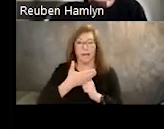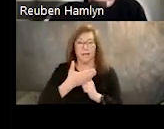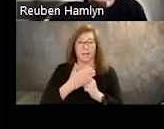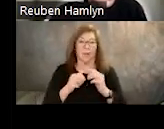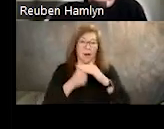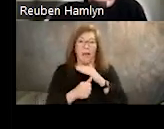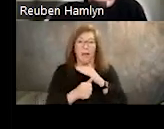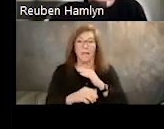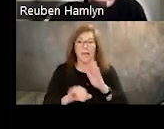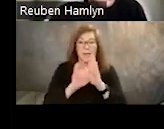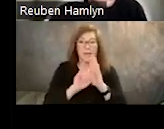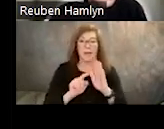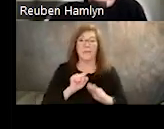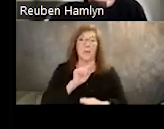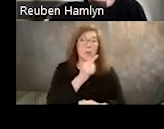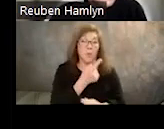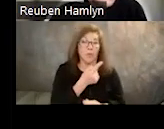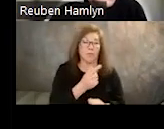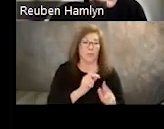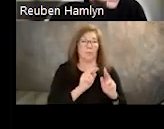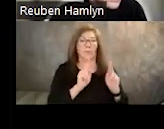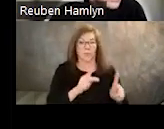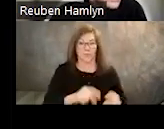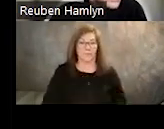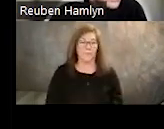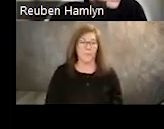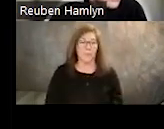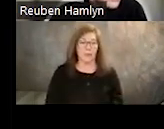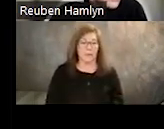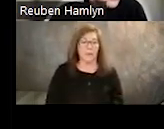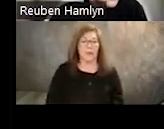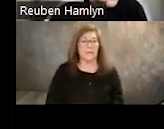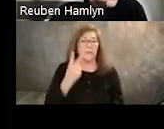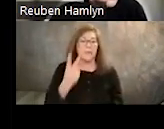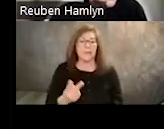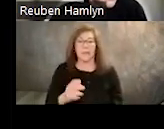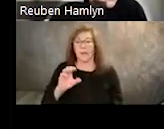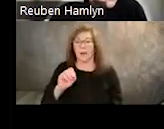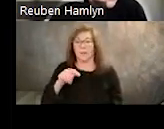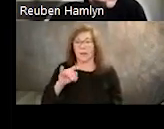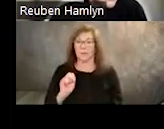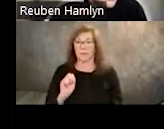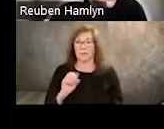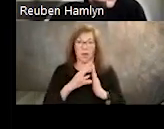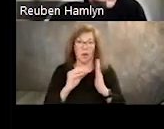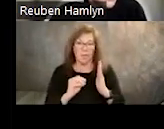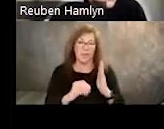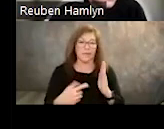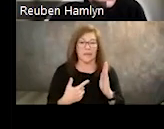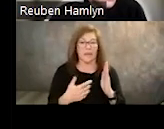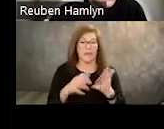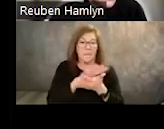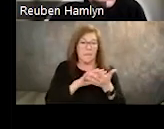the original subject. So if you can see, the composite is almost like the blend of